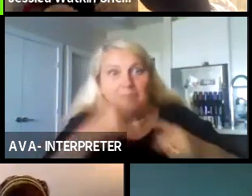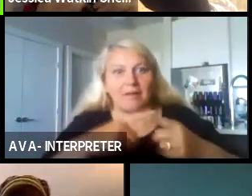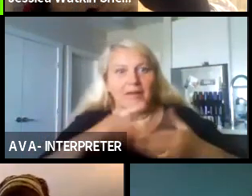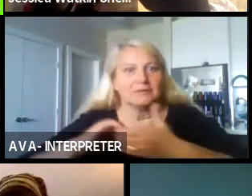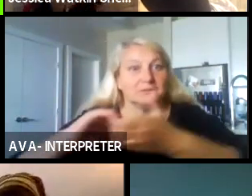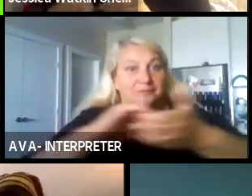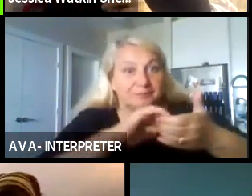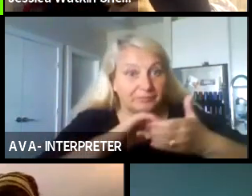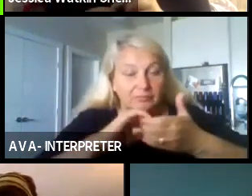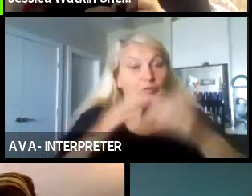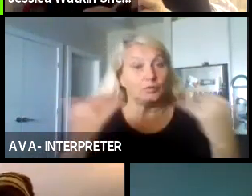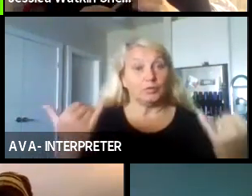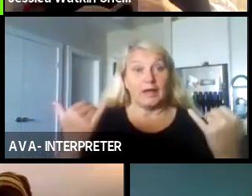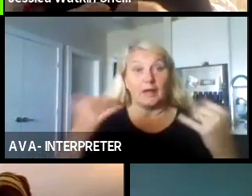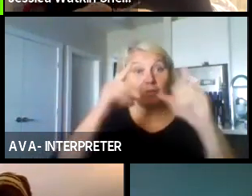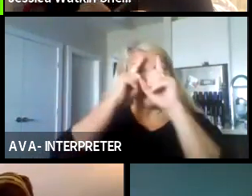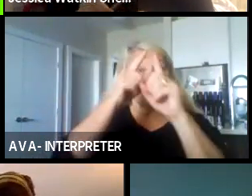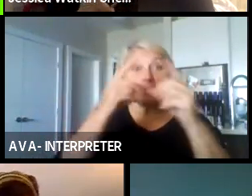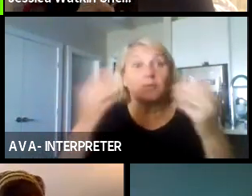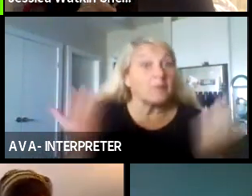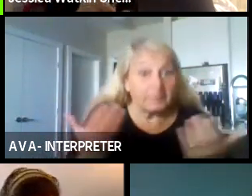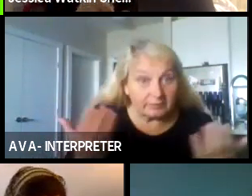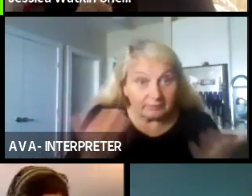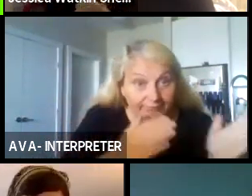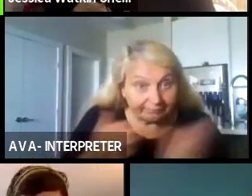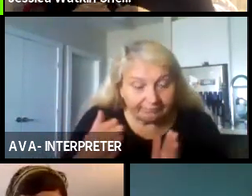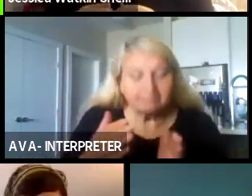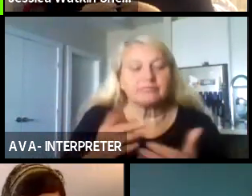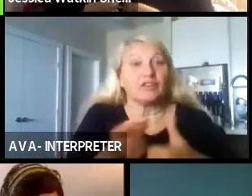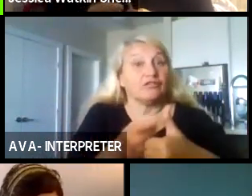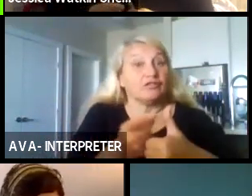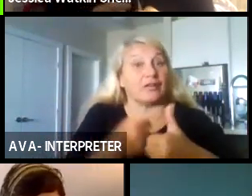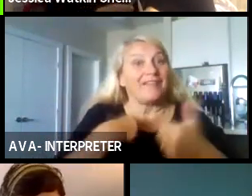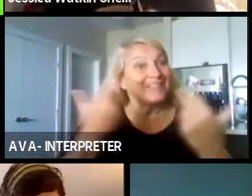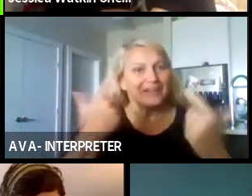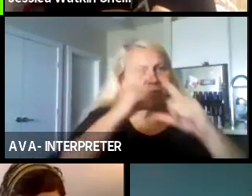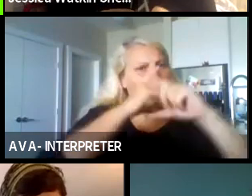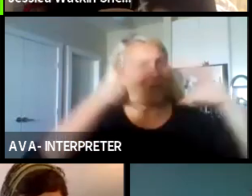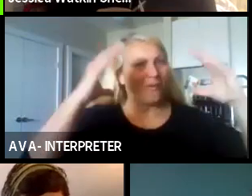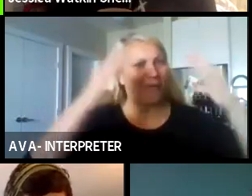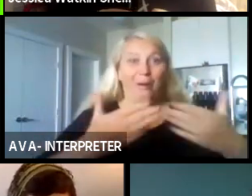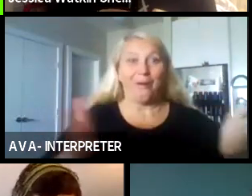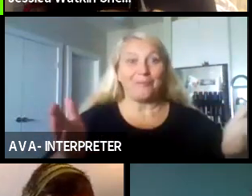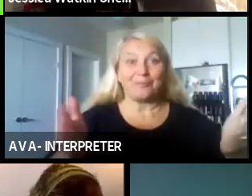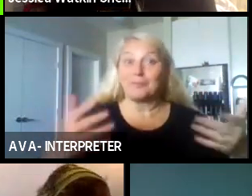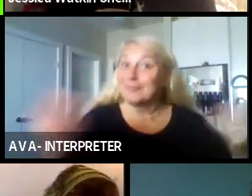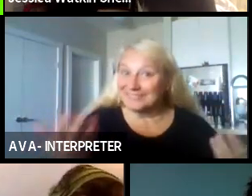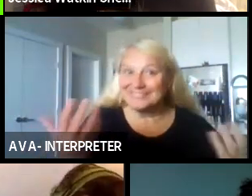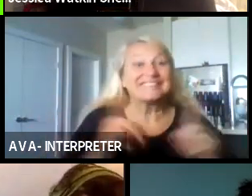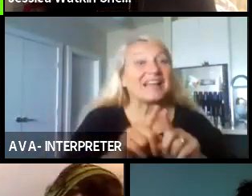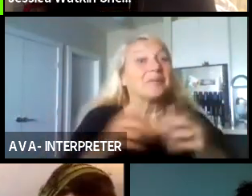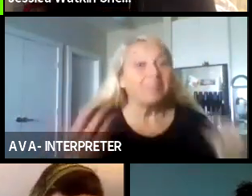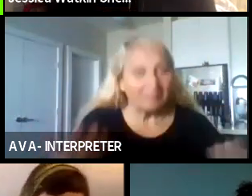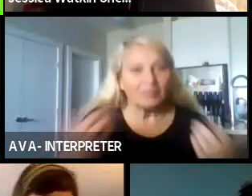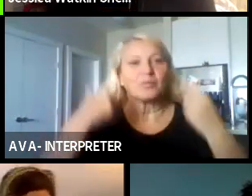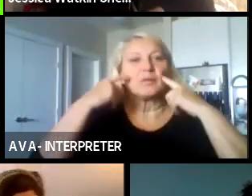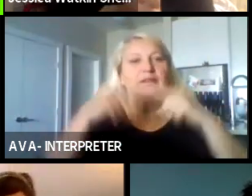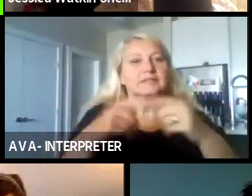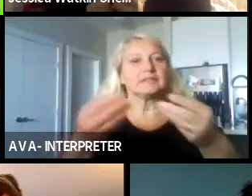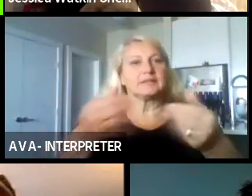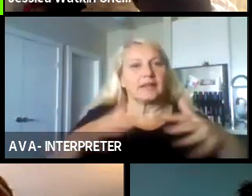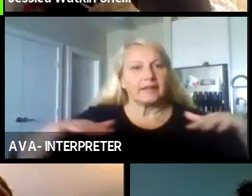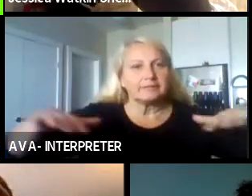for today's session is this. We begin with an opening. We begin how we always open, by acknowledging the land